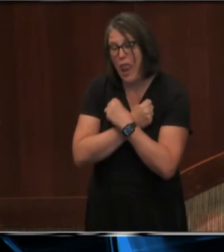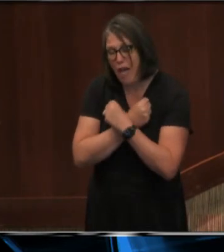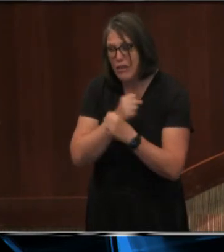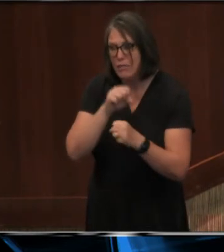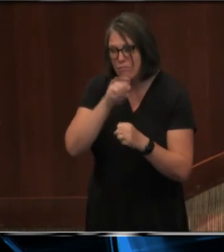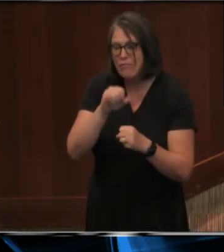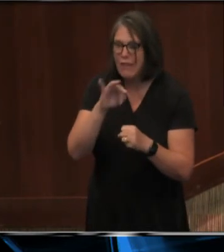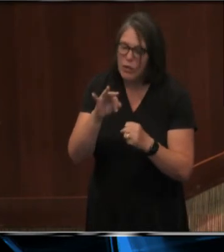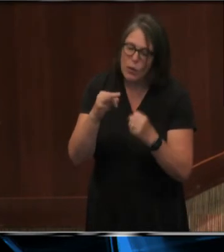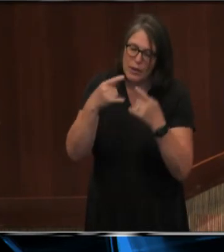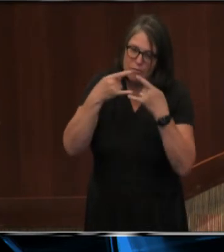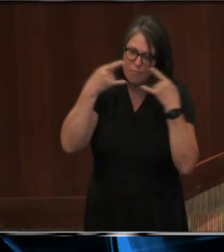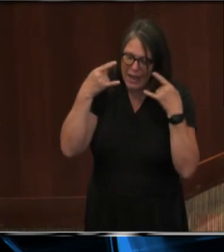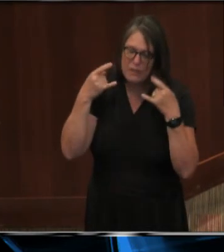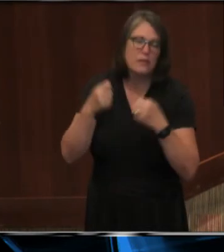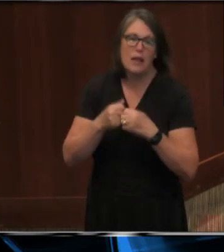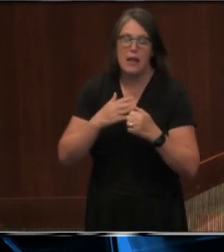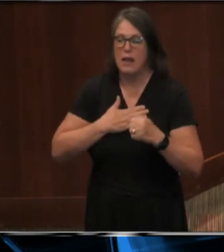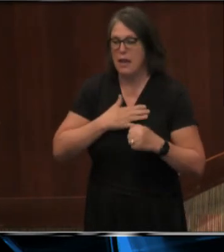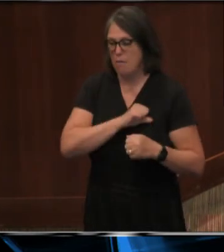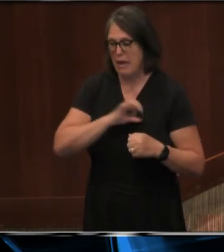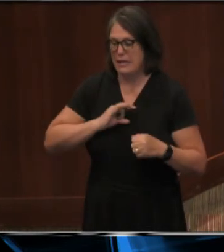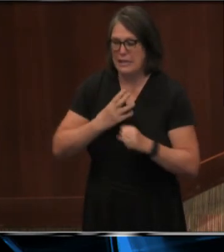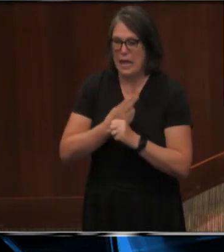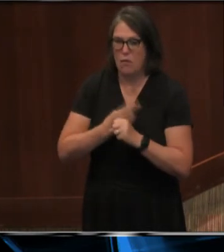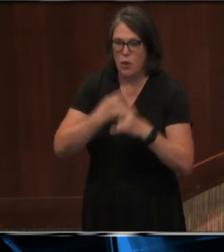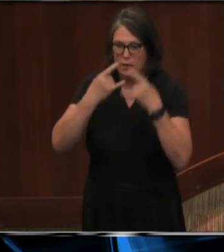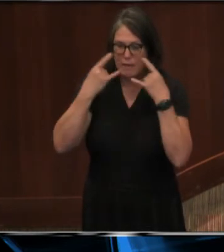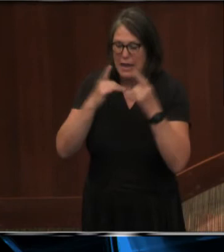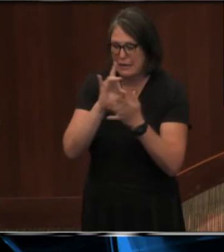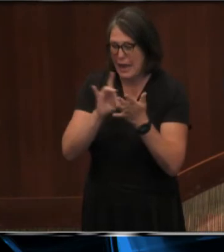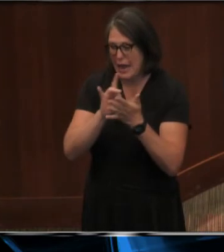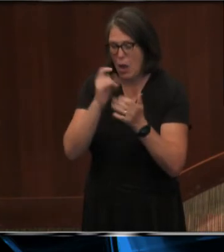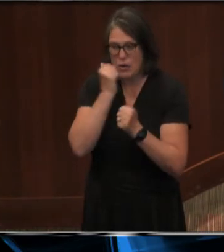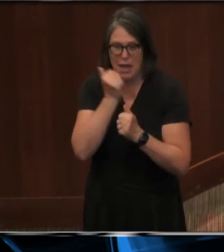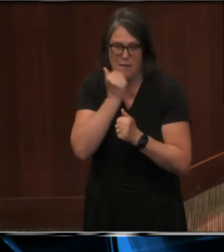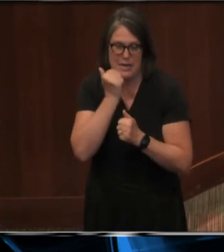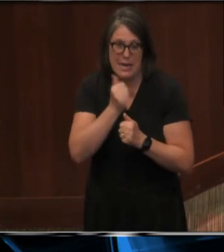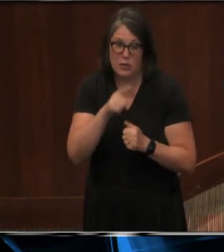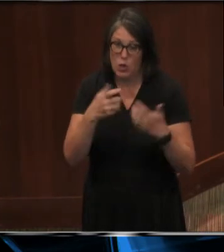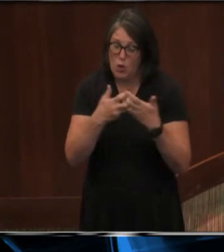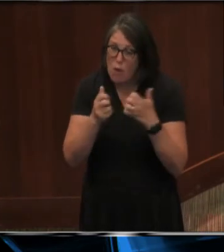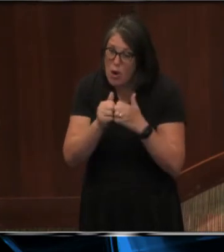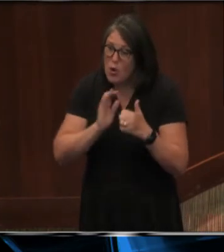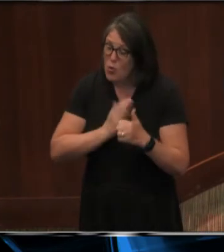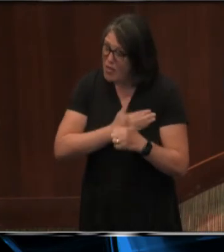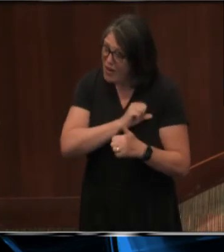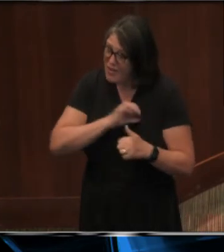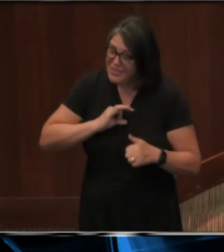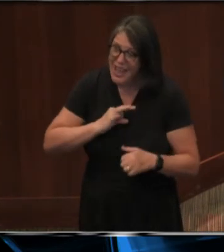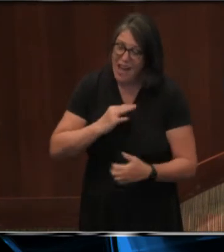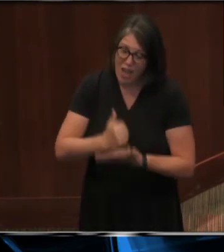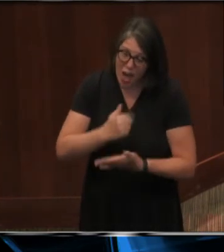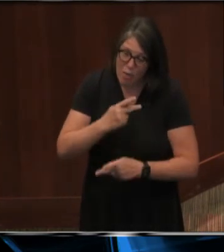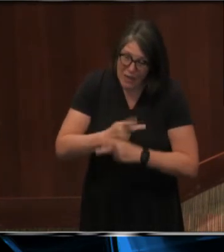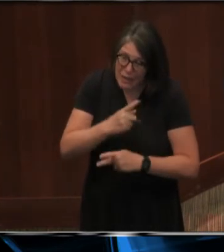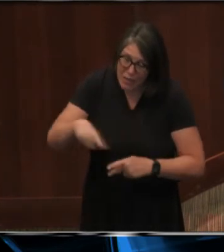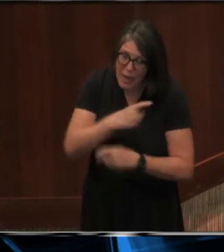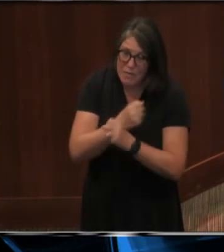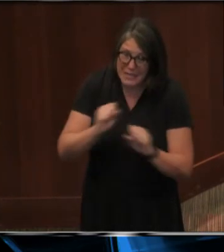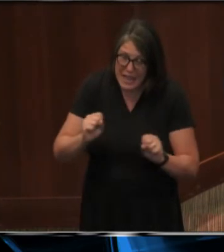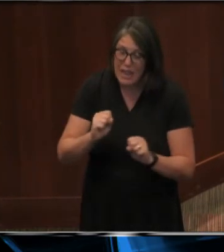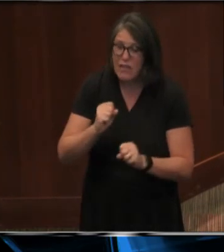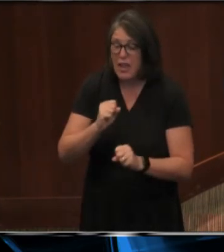those masks on. My staff wears a mask 8 hours a day, so you could partner with them and help keep them safe, help us